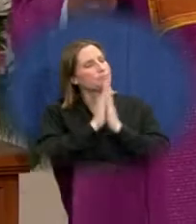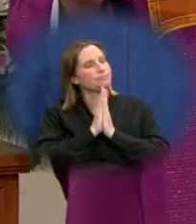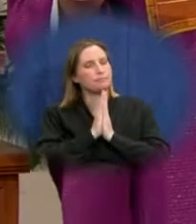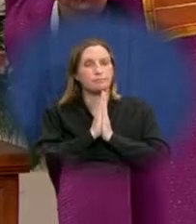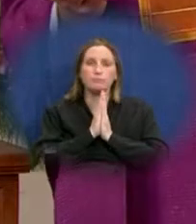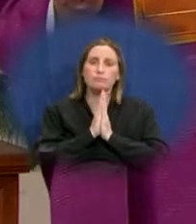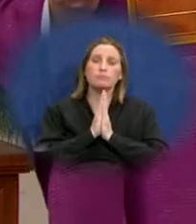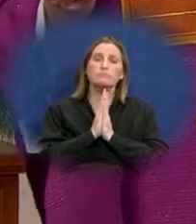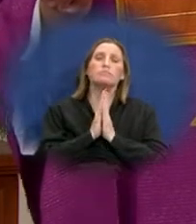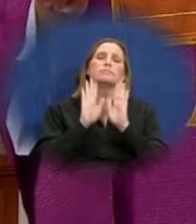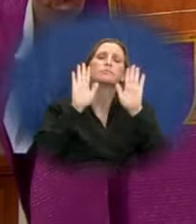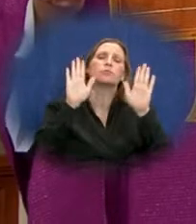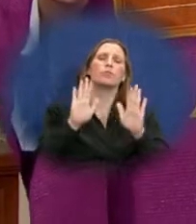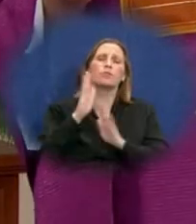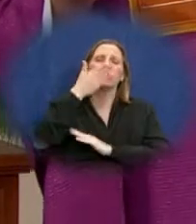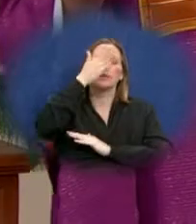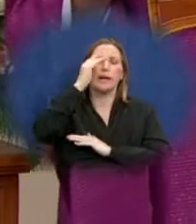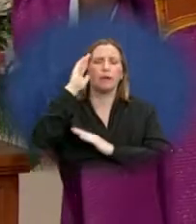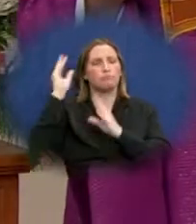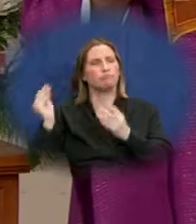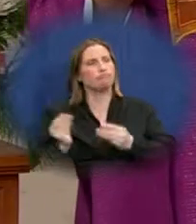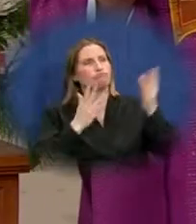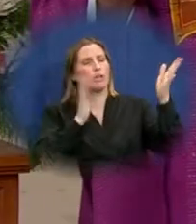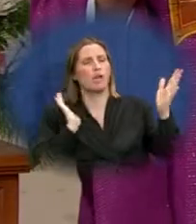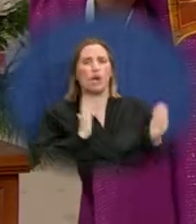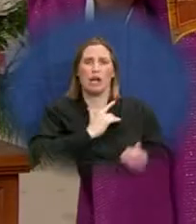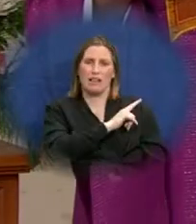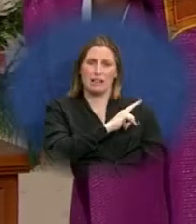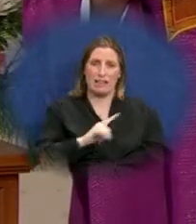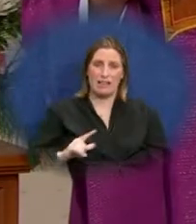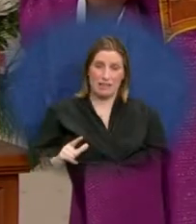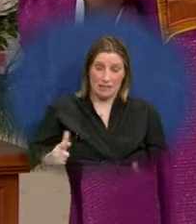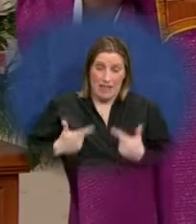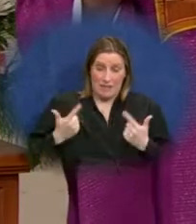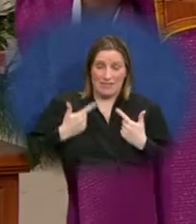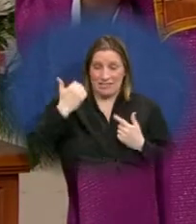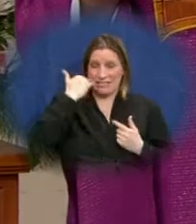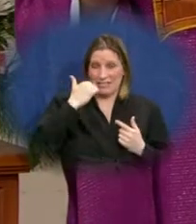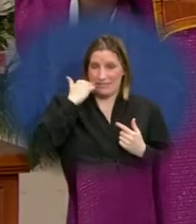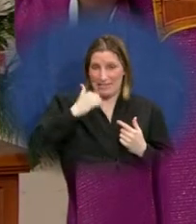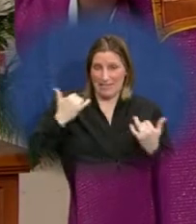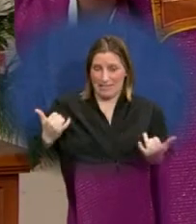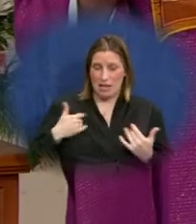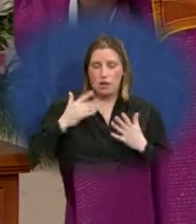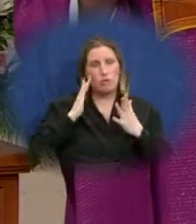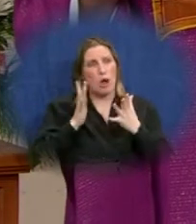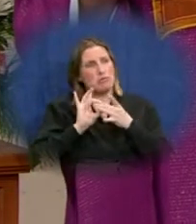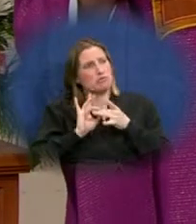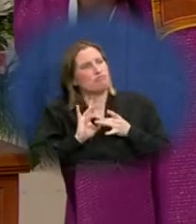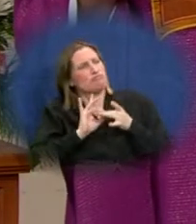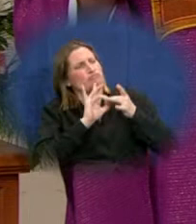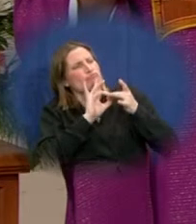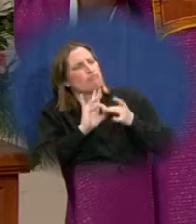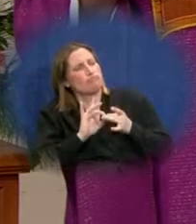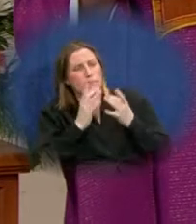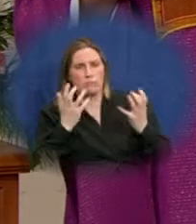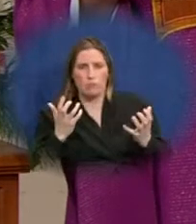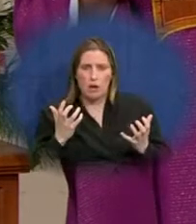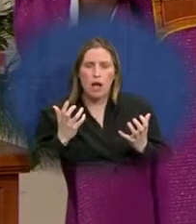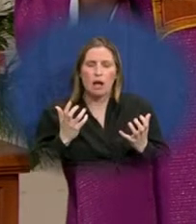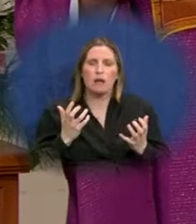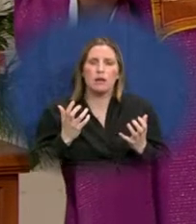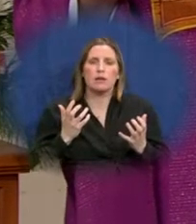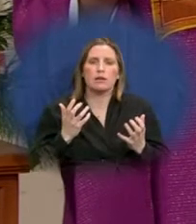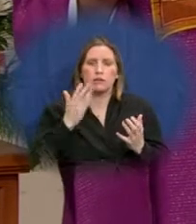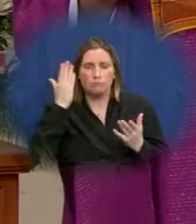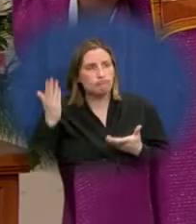Gracious and loving God, we humbly offer to you our lives this day as we strive to always live more closely in your presence and to